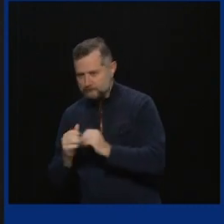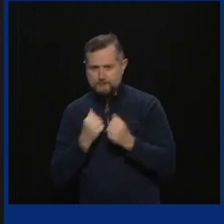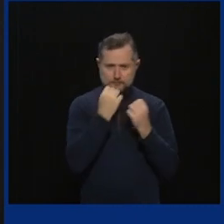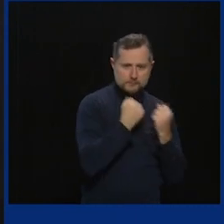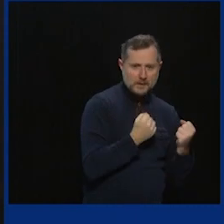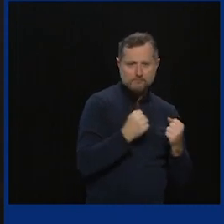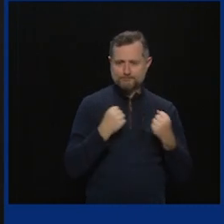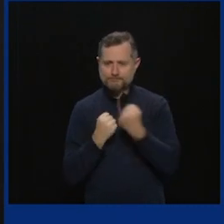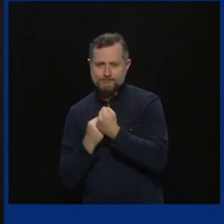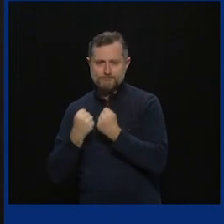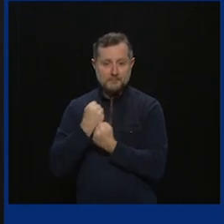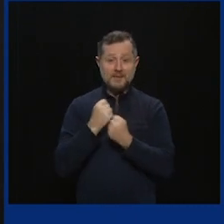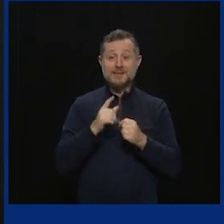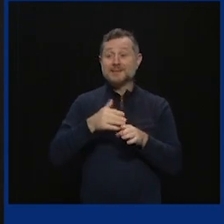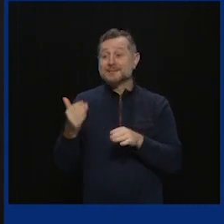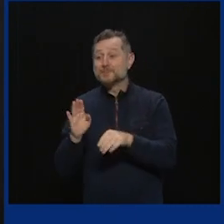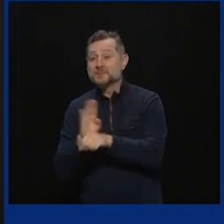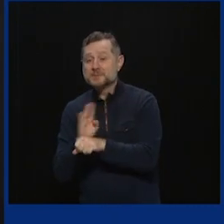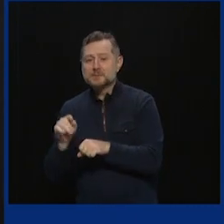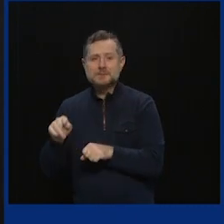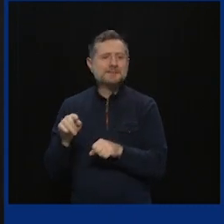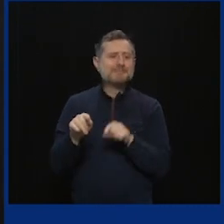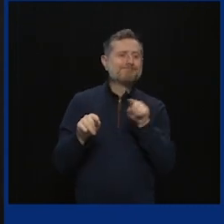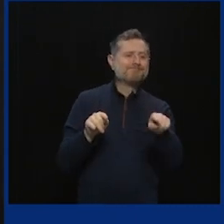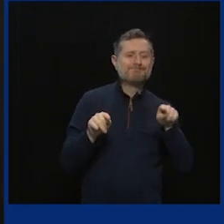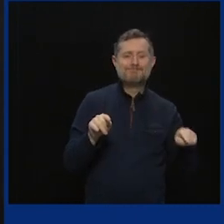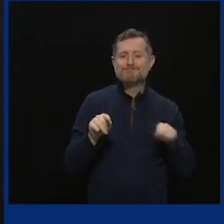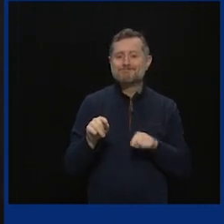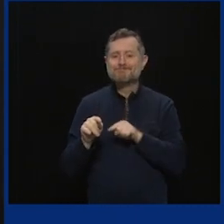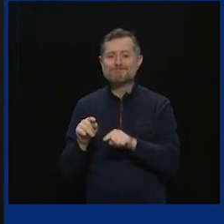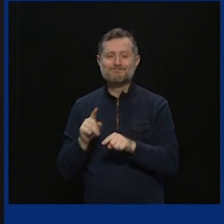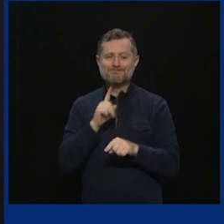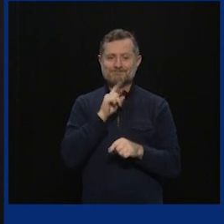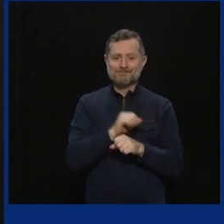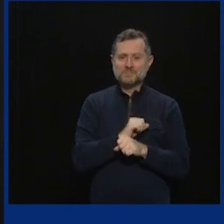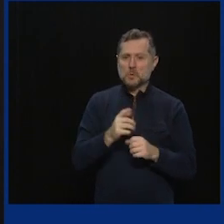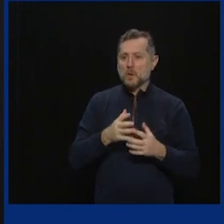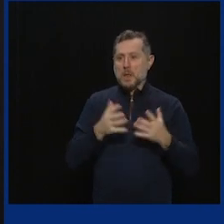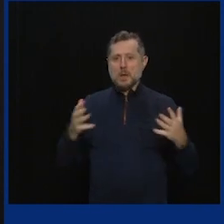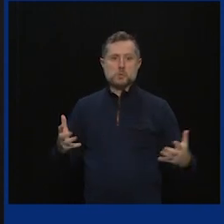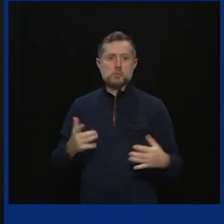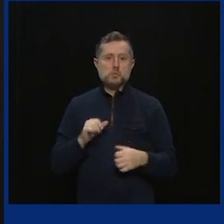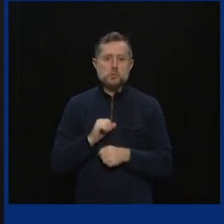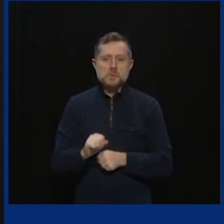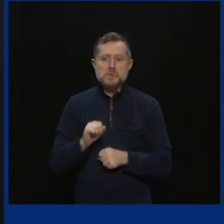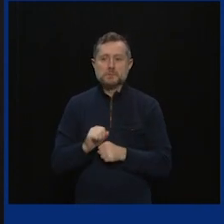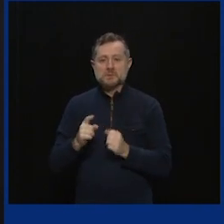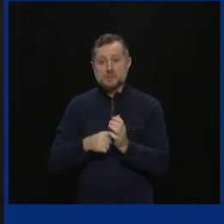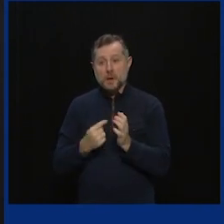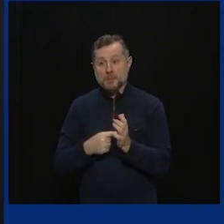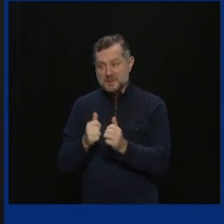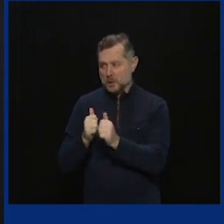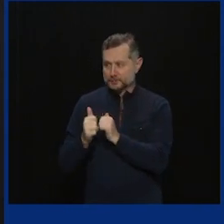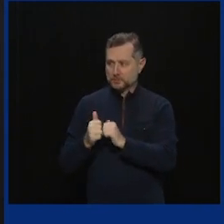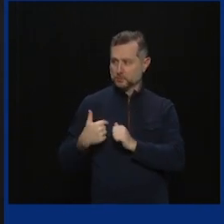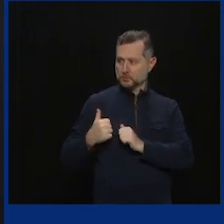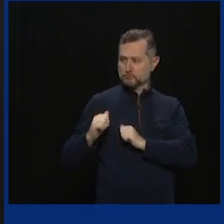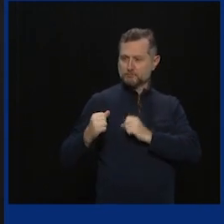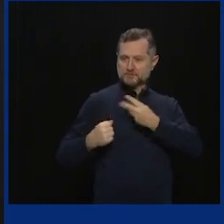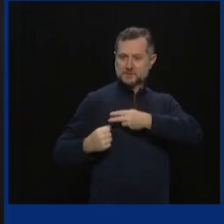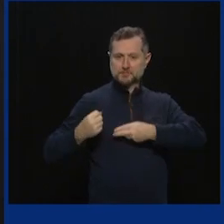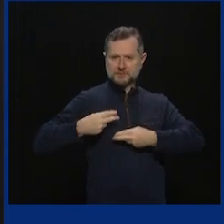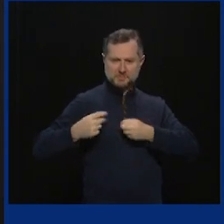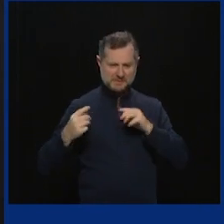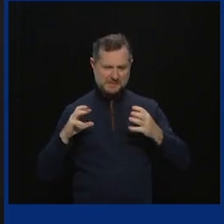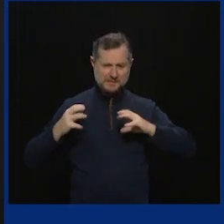other businesses that are working, sometimes they're, we're competitors in business, but